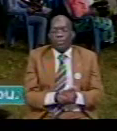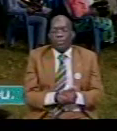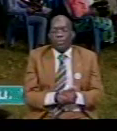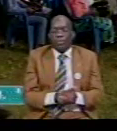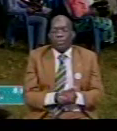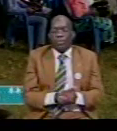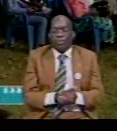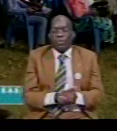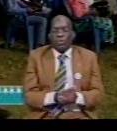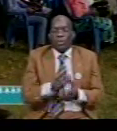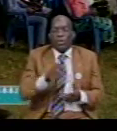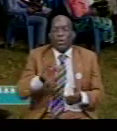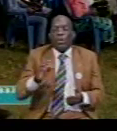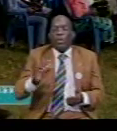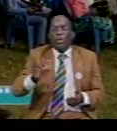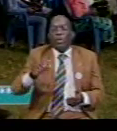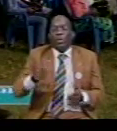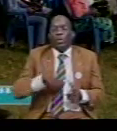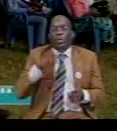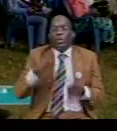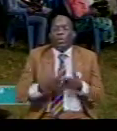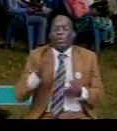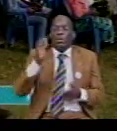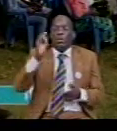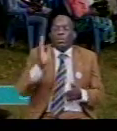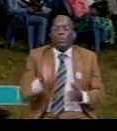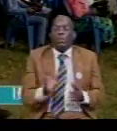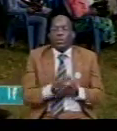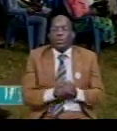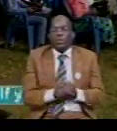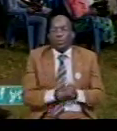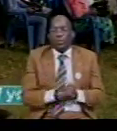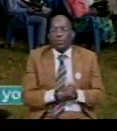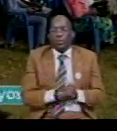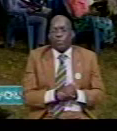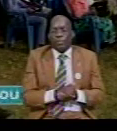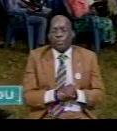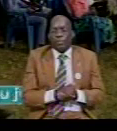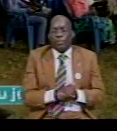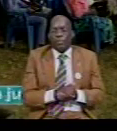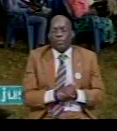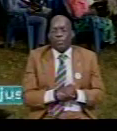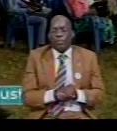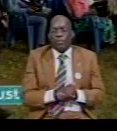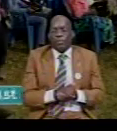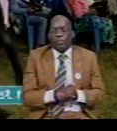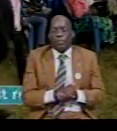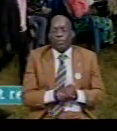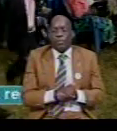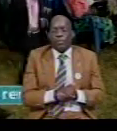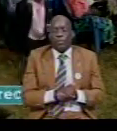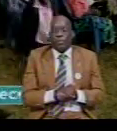Amen. The next testifier, please.